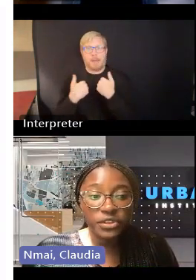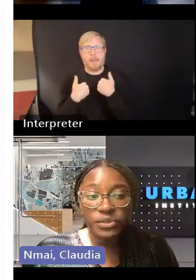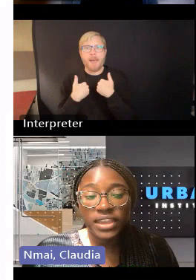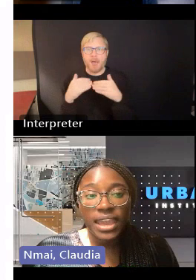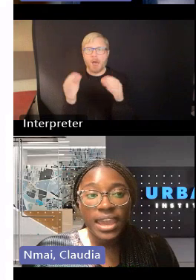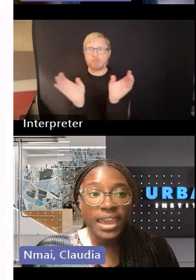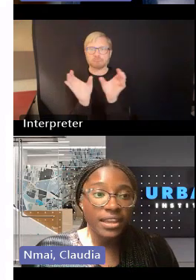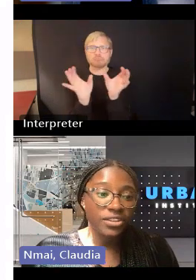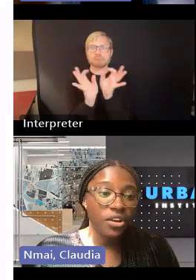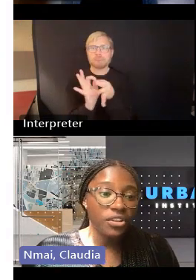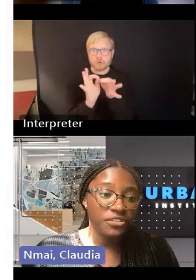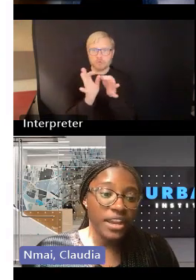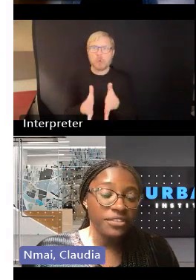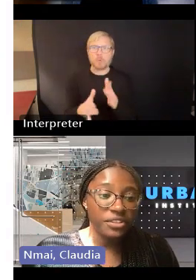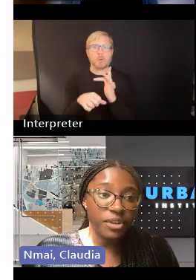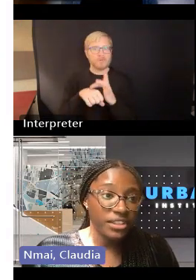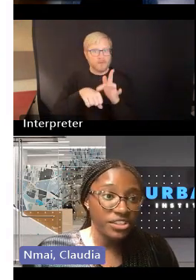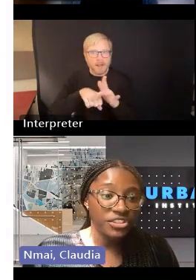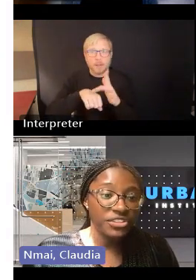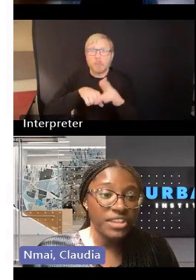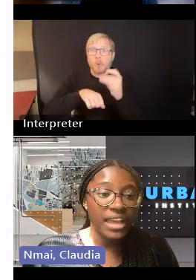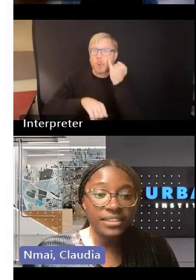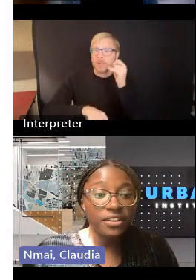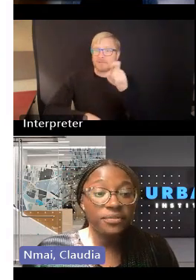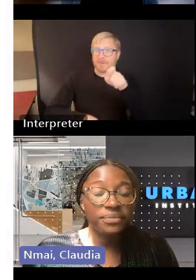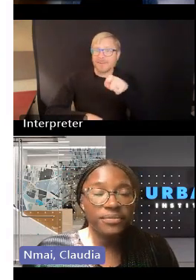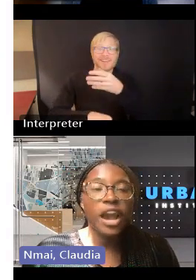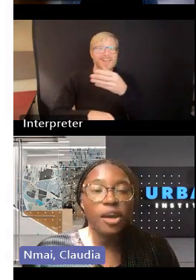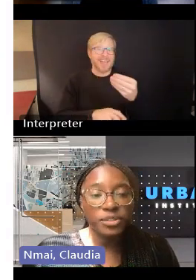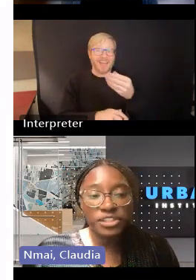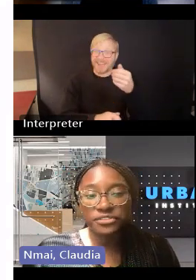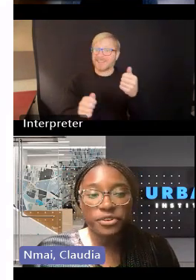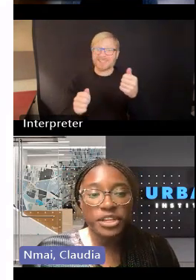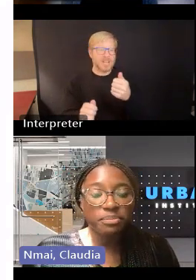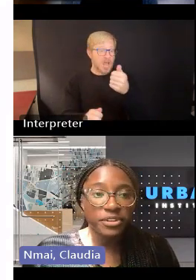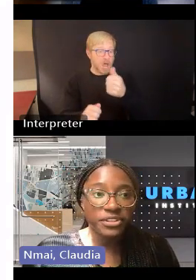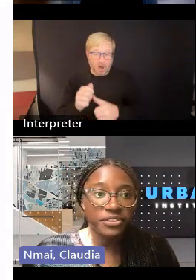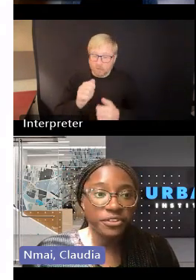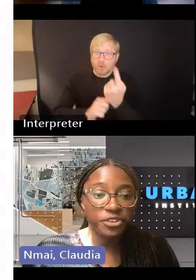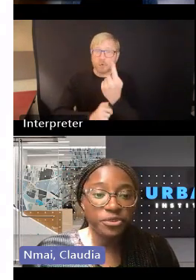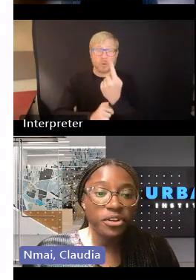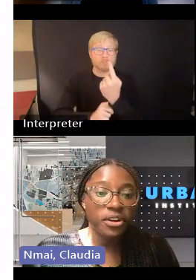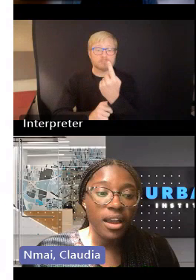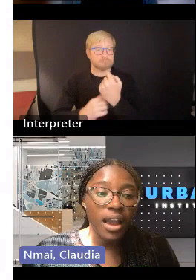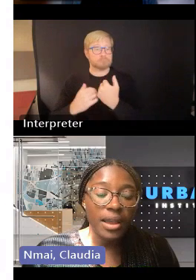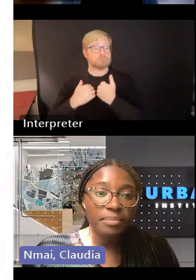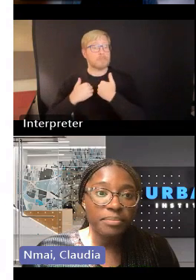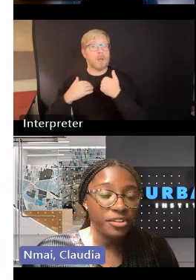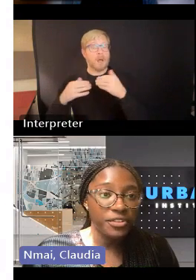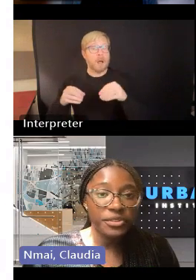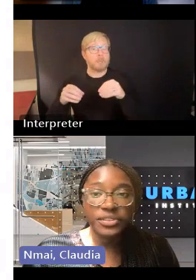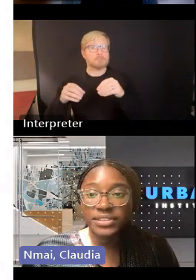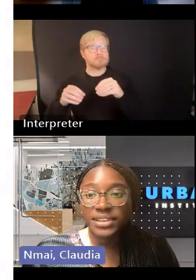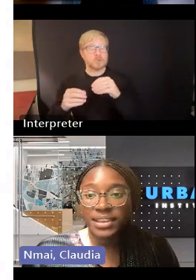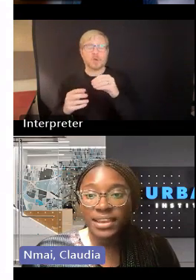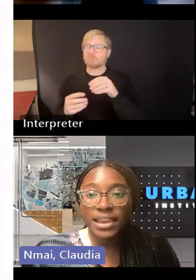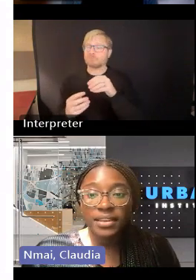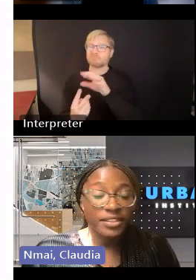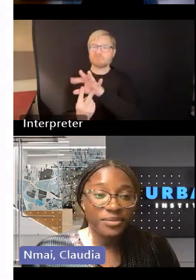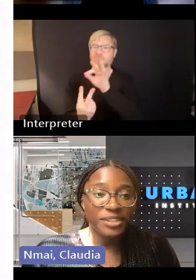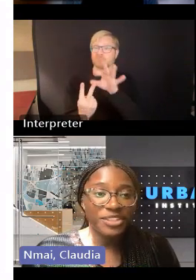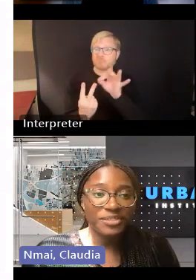for interviews, and all survivors and practitioners had the option for in-person or virtual